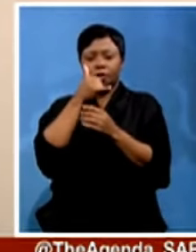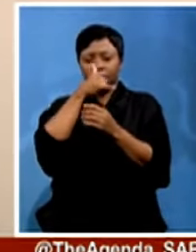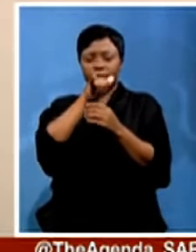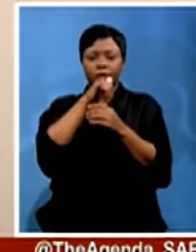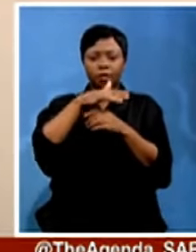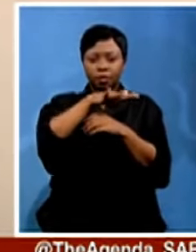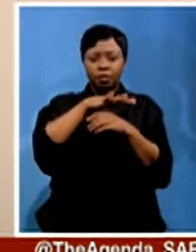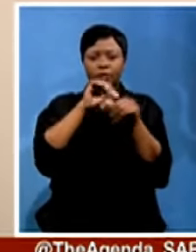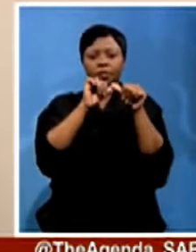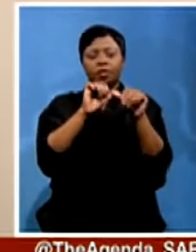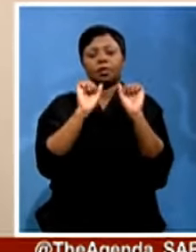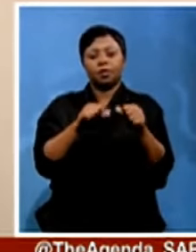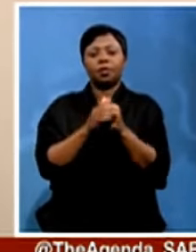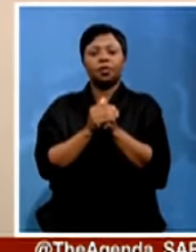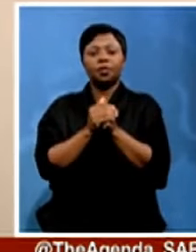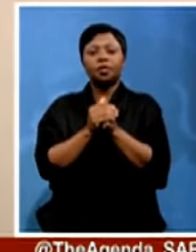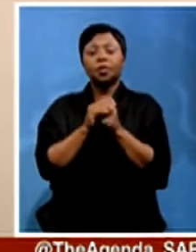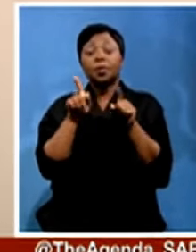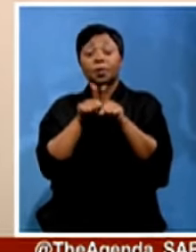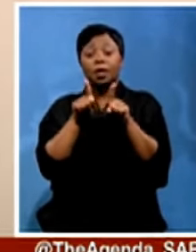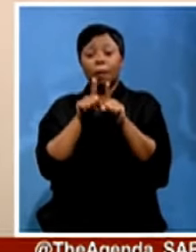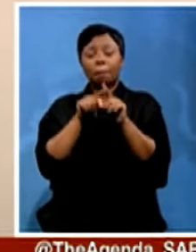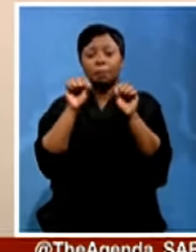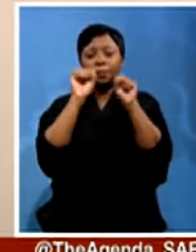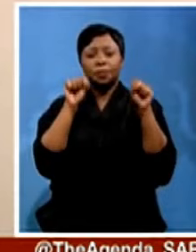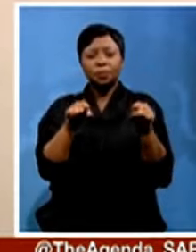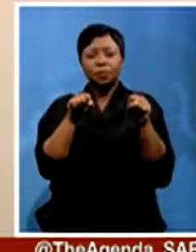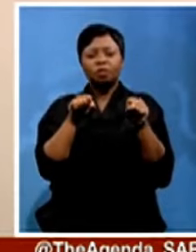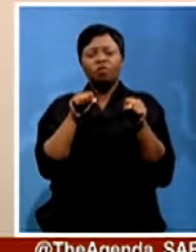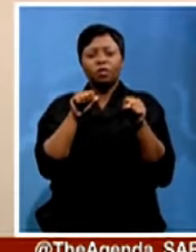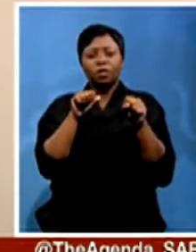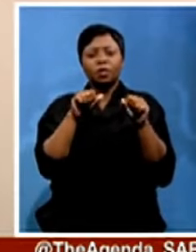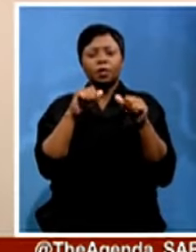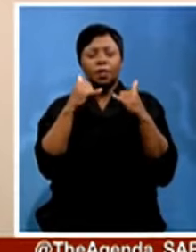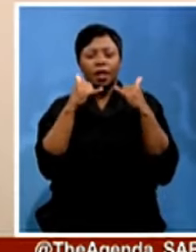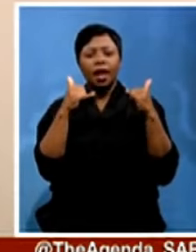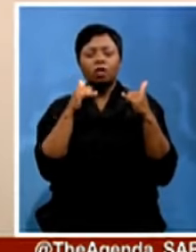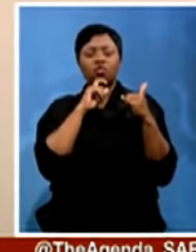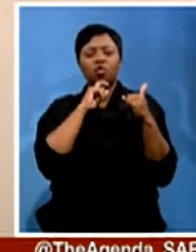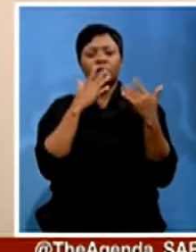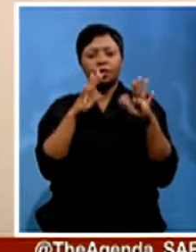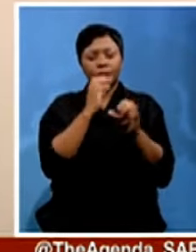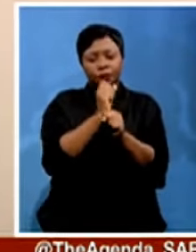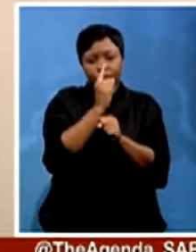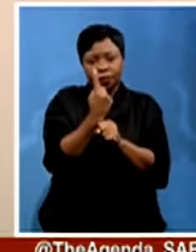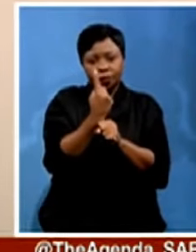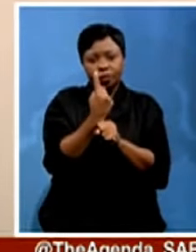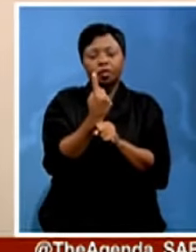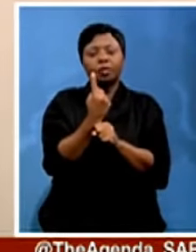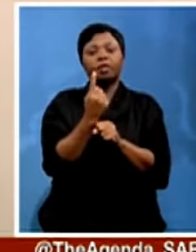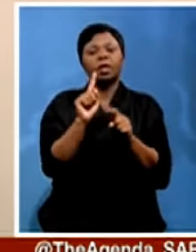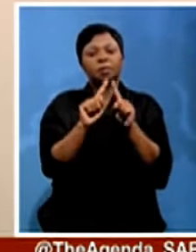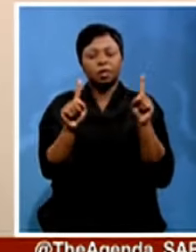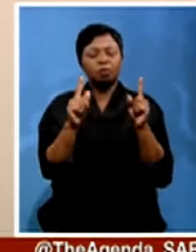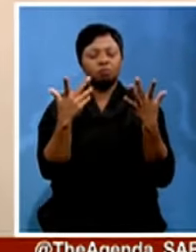there's a system called the case lines, which has mainly been used in Gauteng, but it allows the judge to deal with the